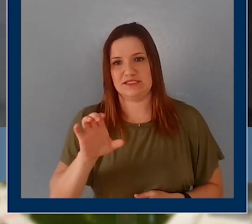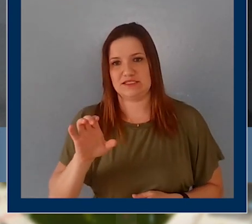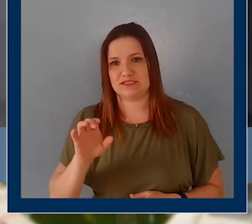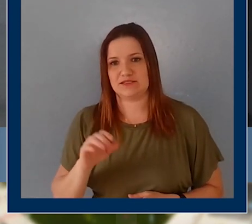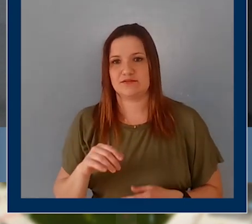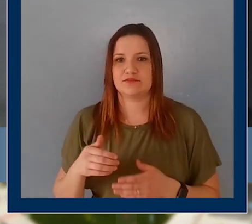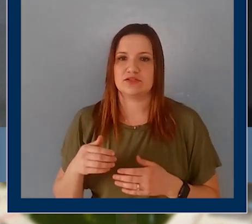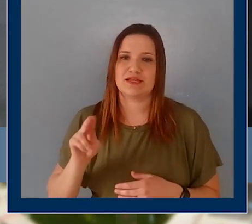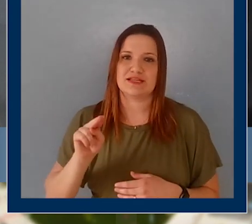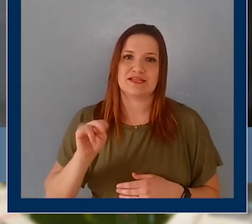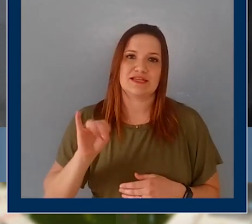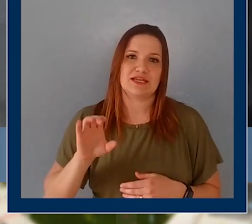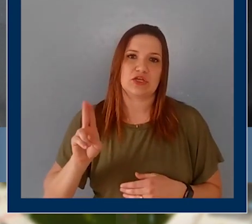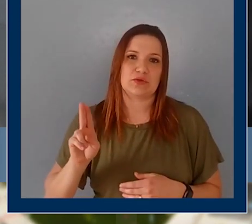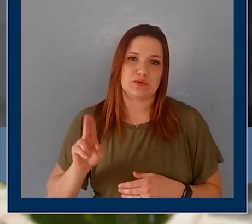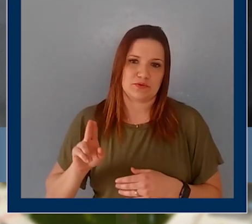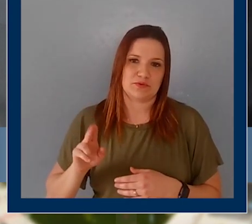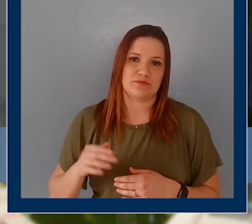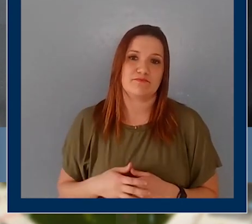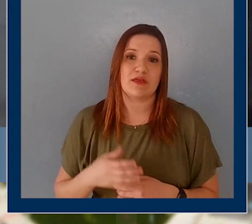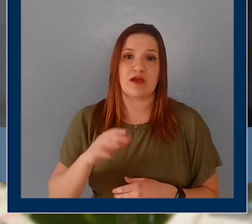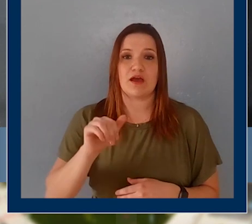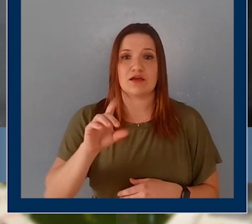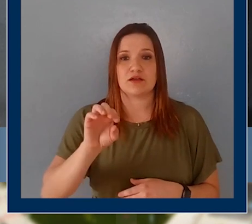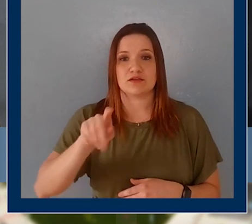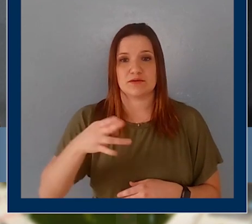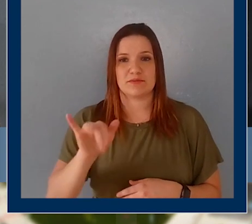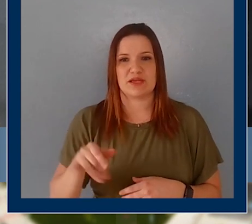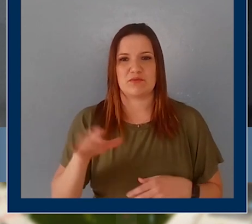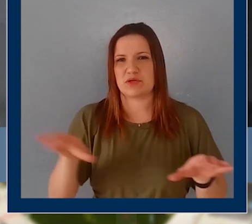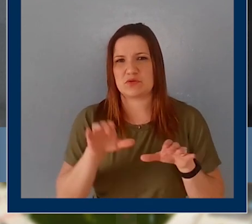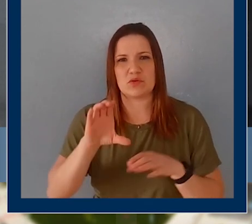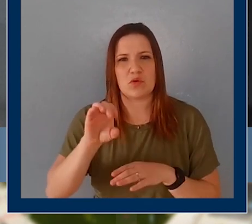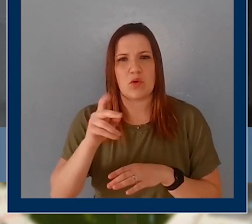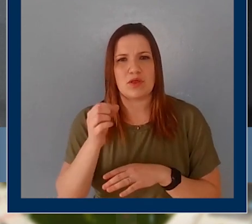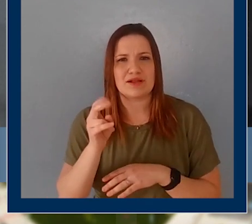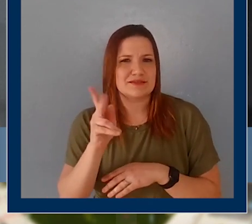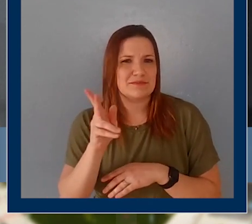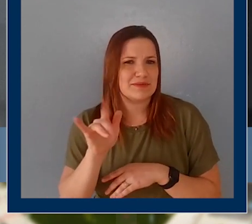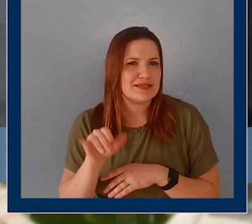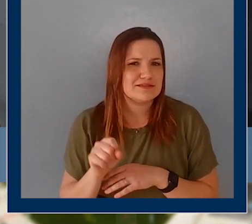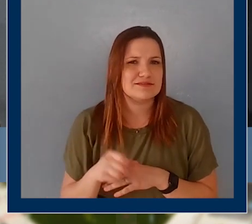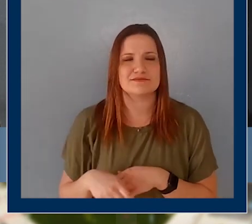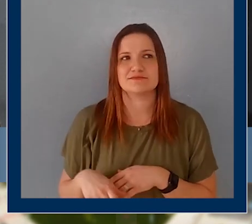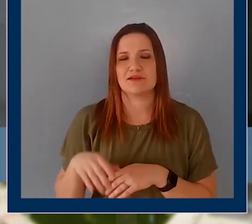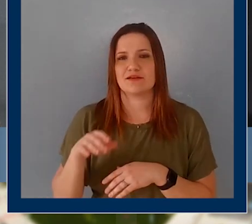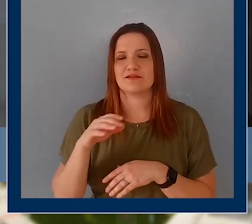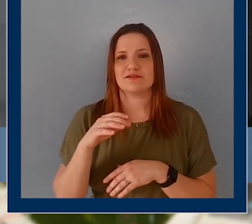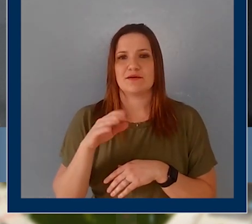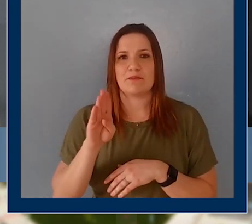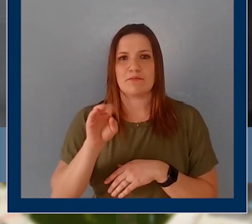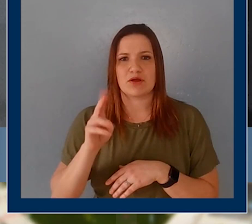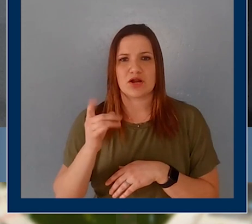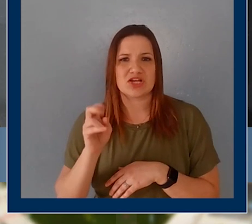one of them here and not have to send them up to Valley Children's. And we put them in our nursery or other areas where we can take care of